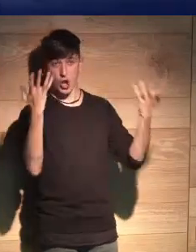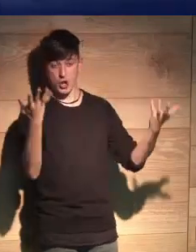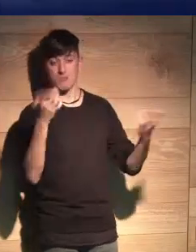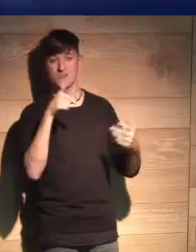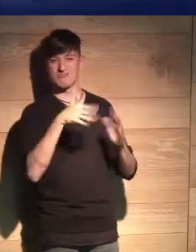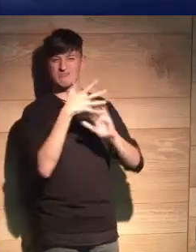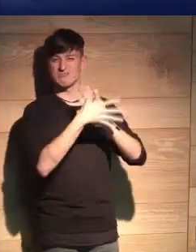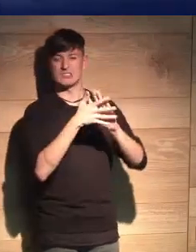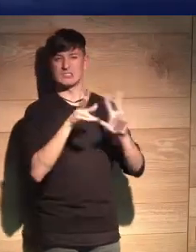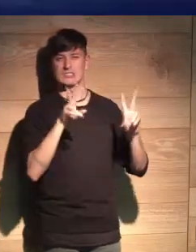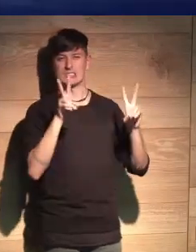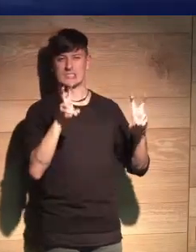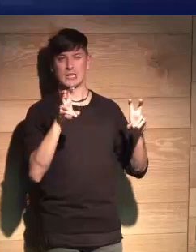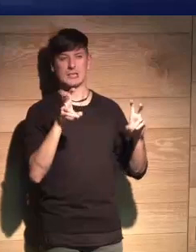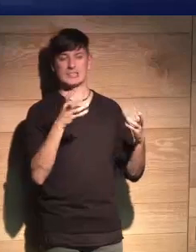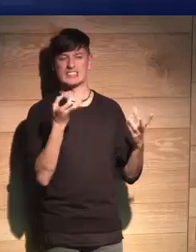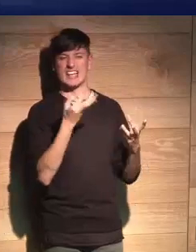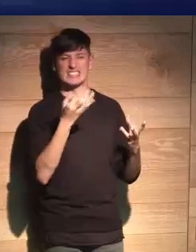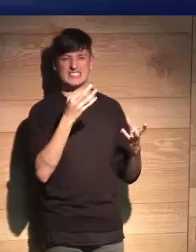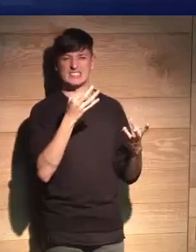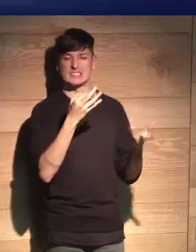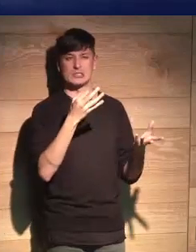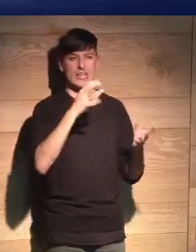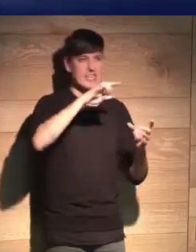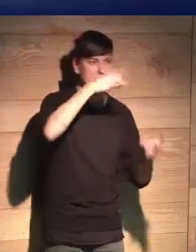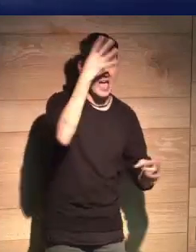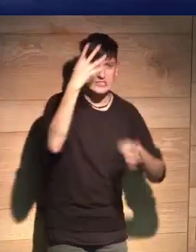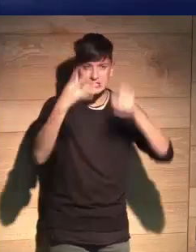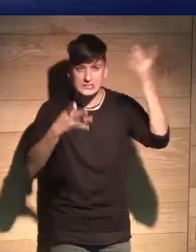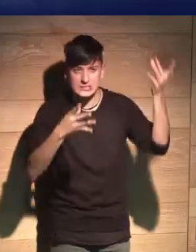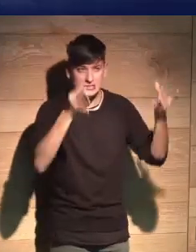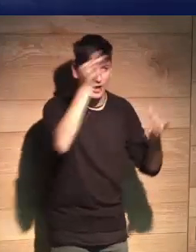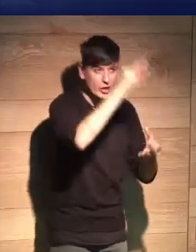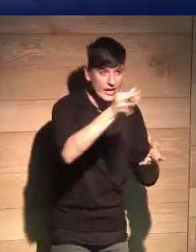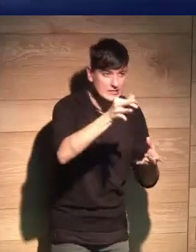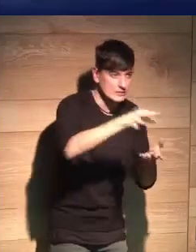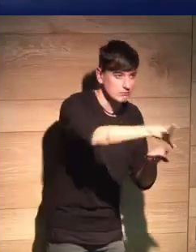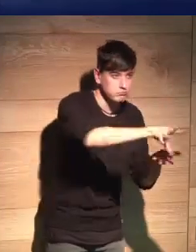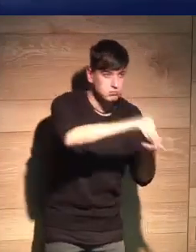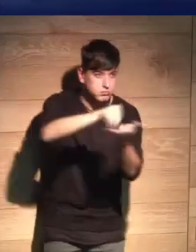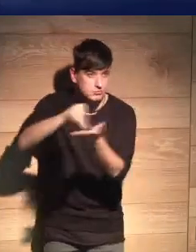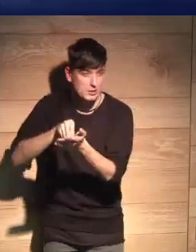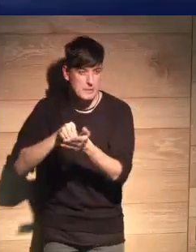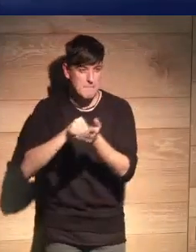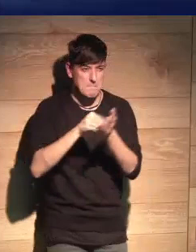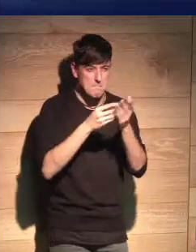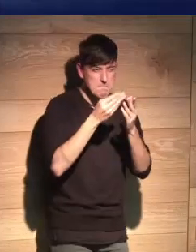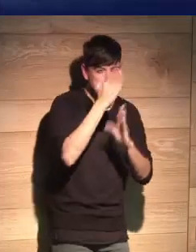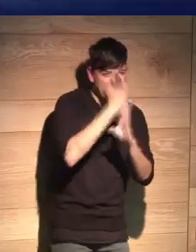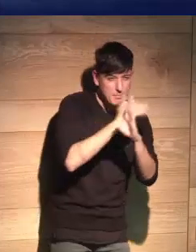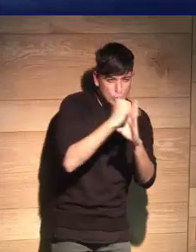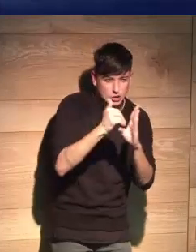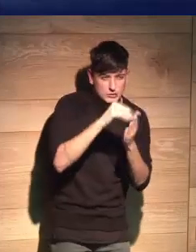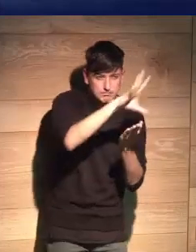about. A paradigm, what it is it's a set of ideas, of theories, of